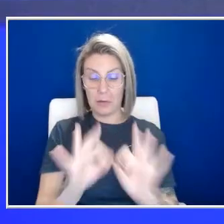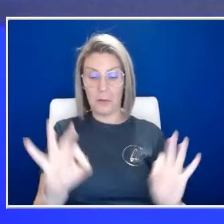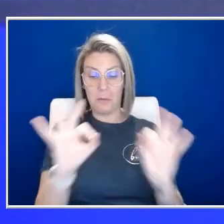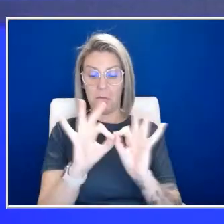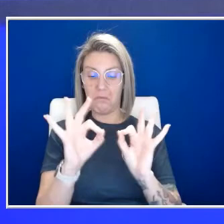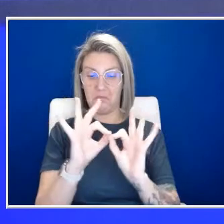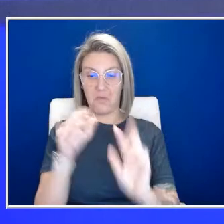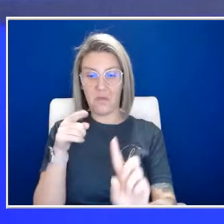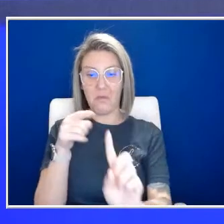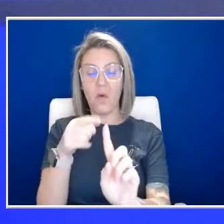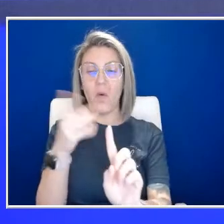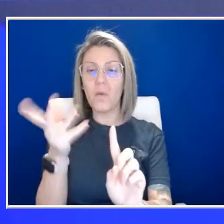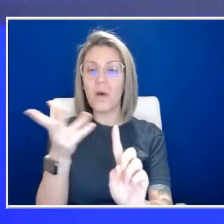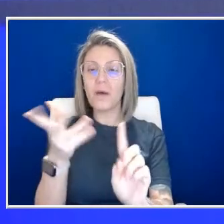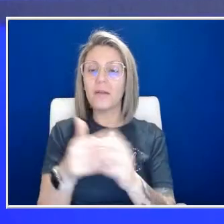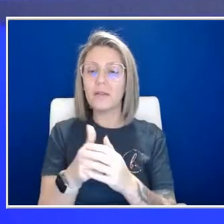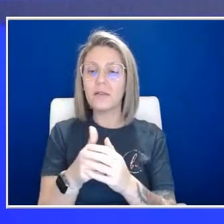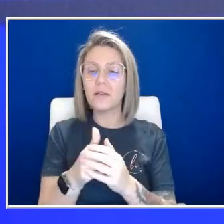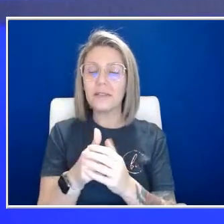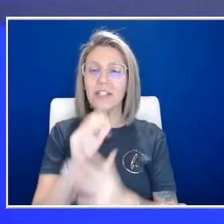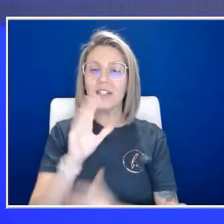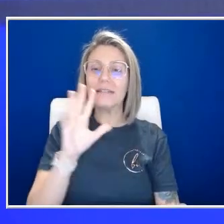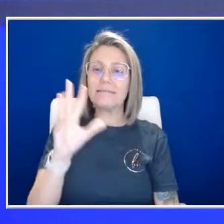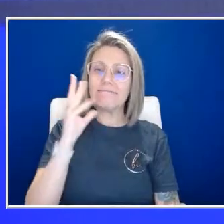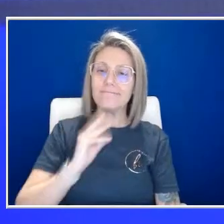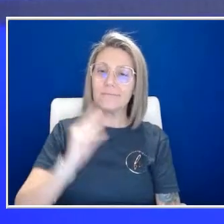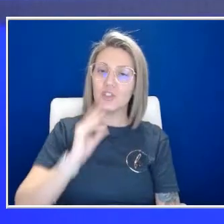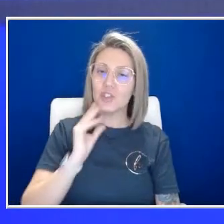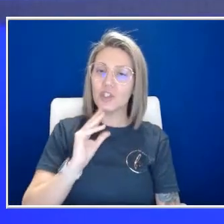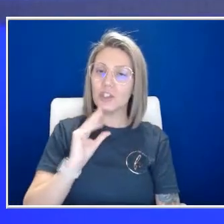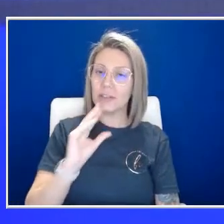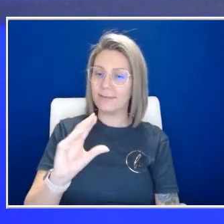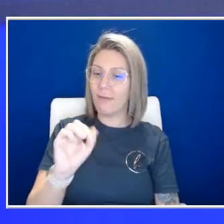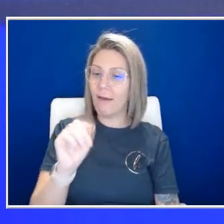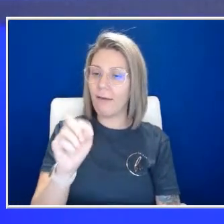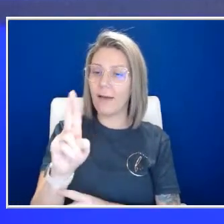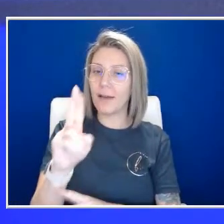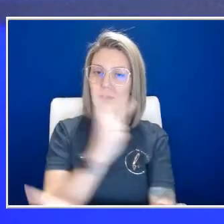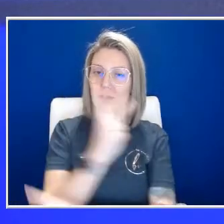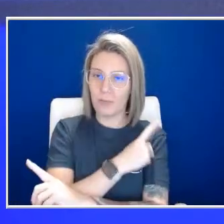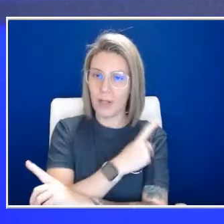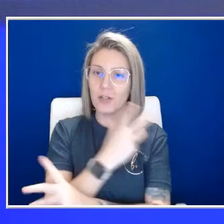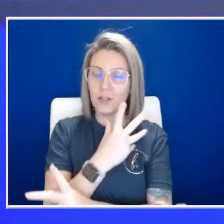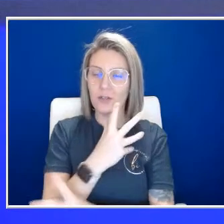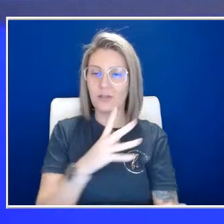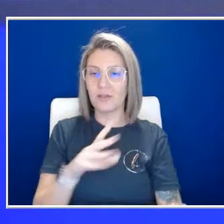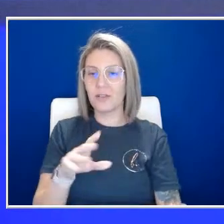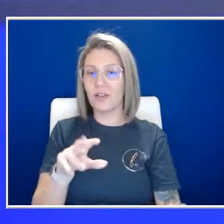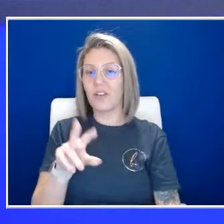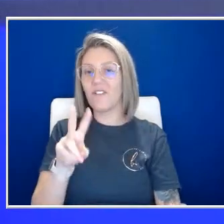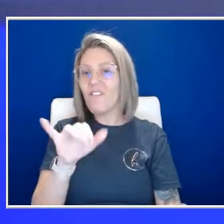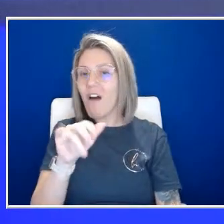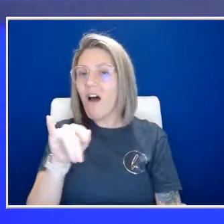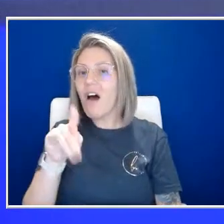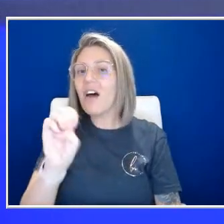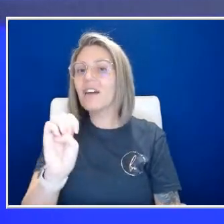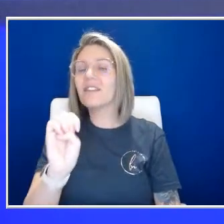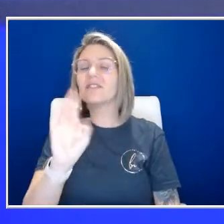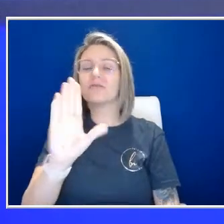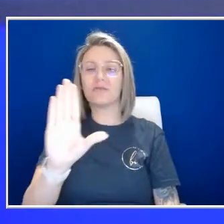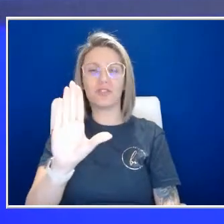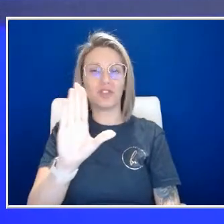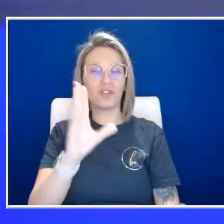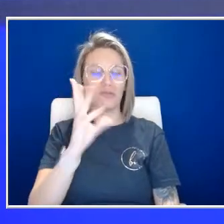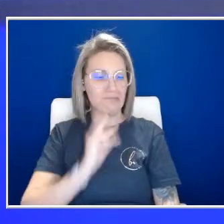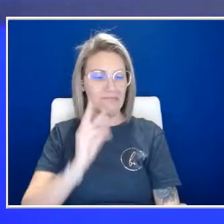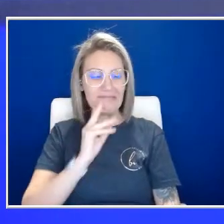of the journey of cancer patients. So Bonnie's journey, started with screening and seeing her